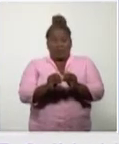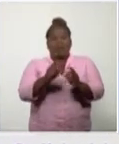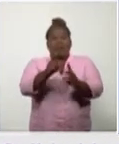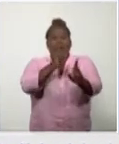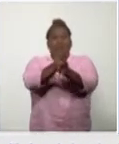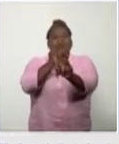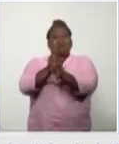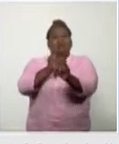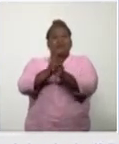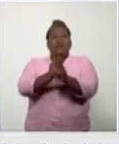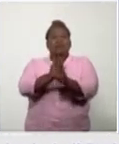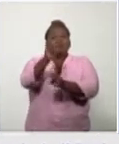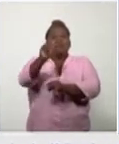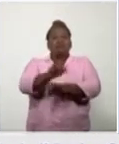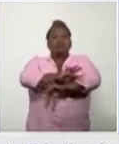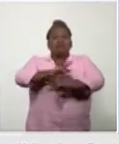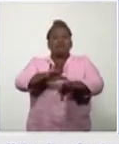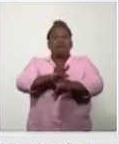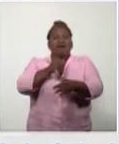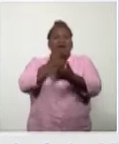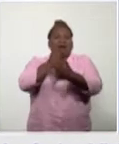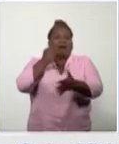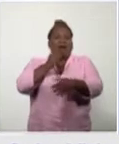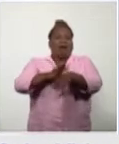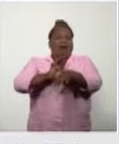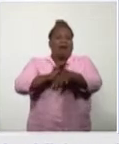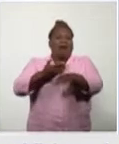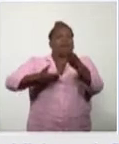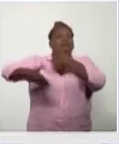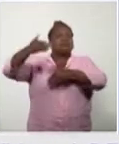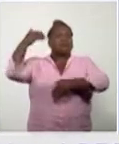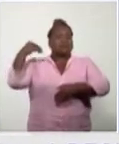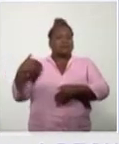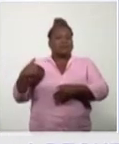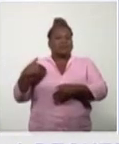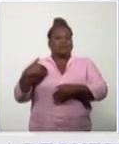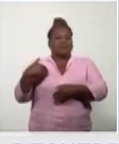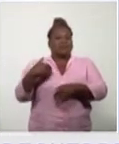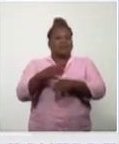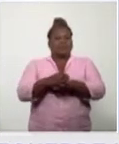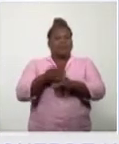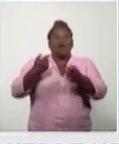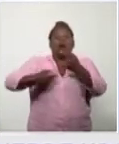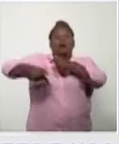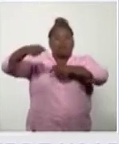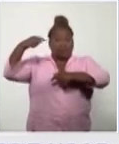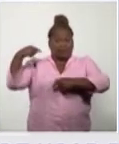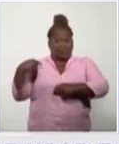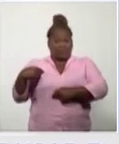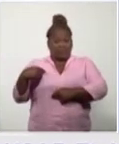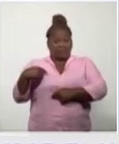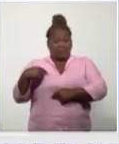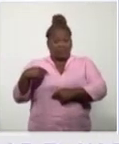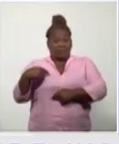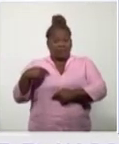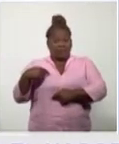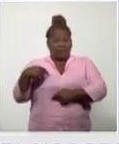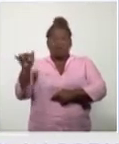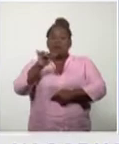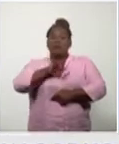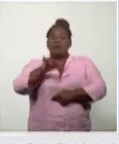2,025 people diagnosed with the disease that have acquired the disease from a contact with a person previously diagnosed